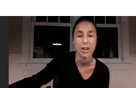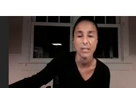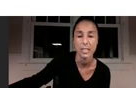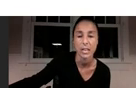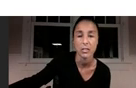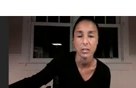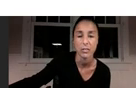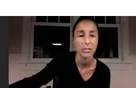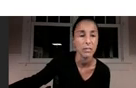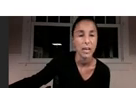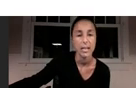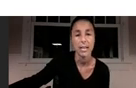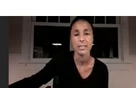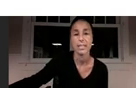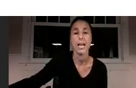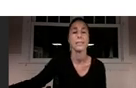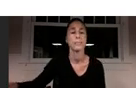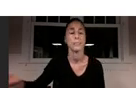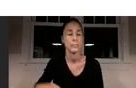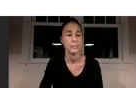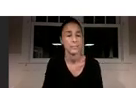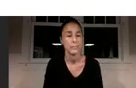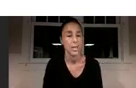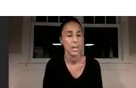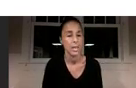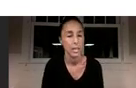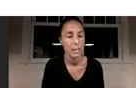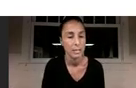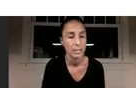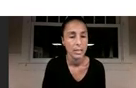400,000 square feet of non-residential uses. Next slide.